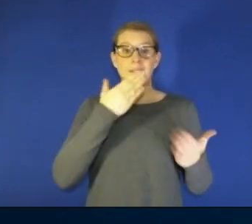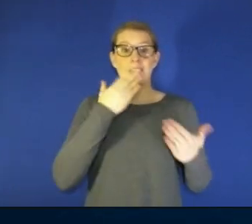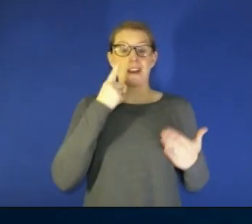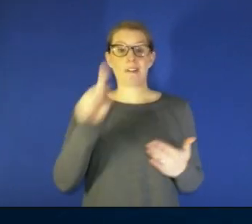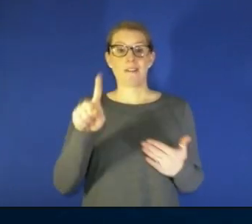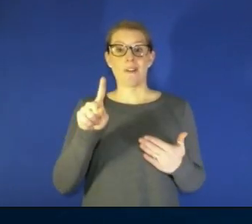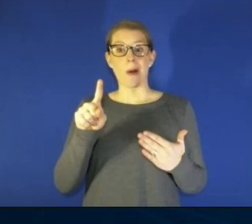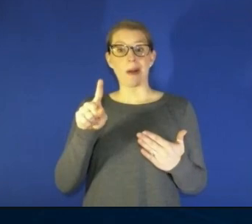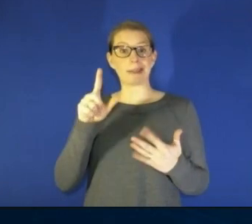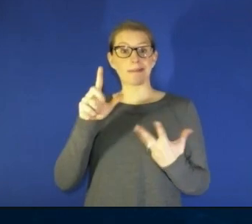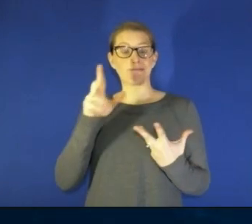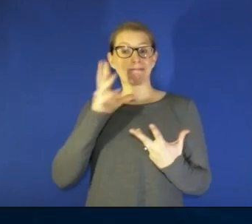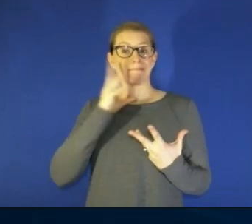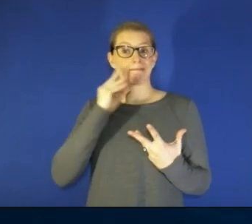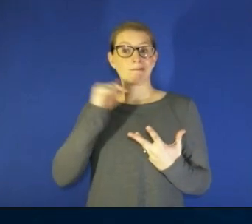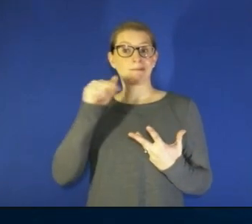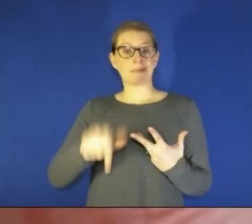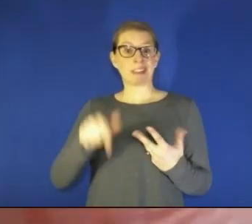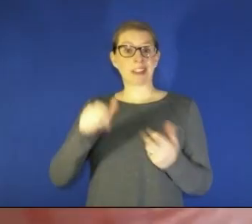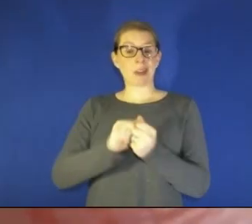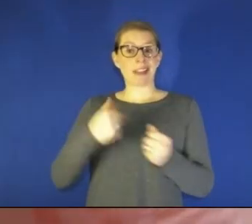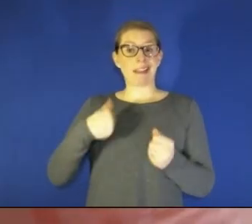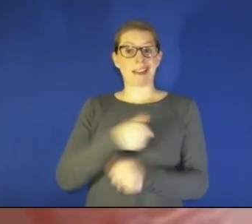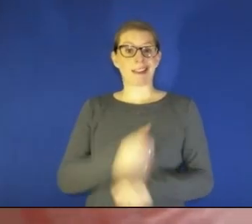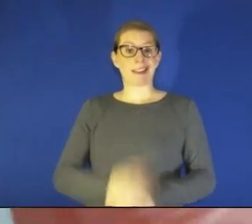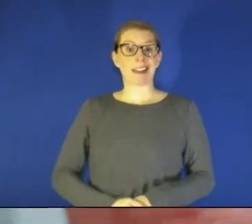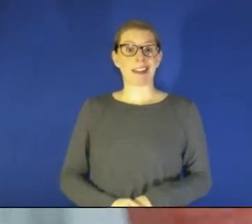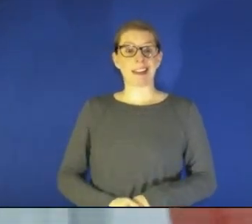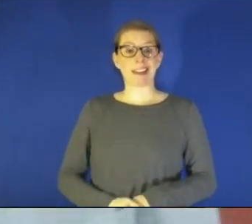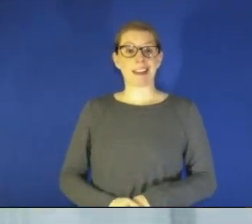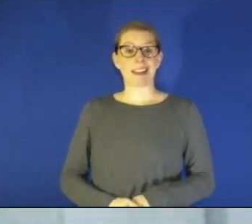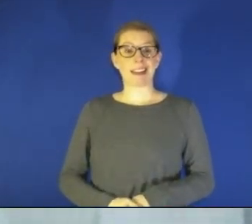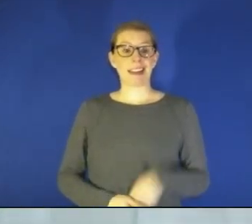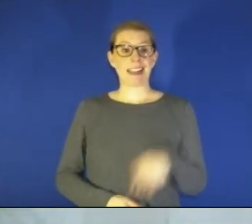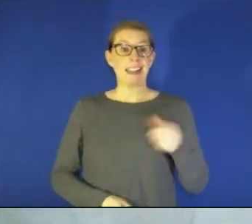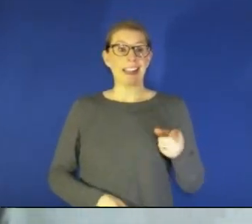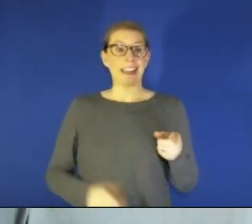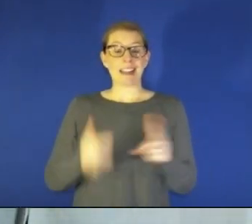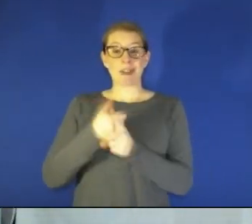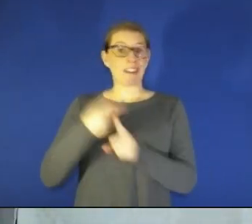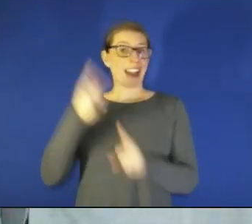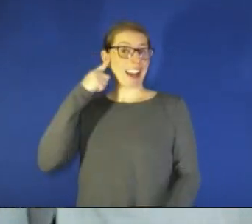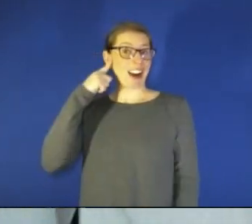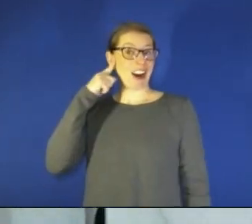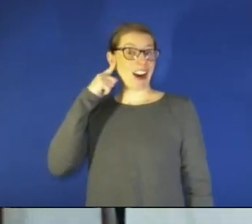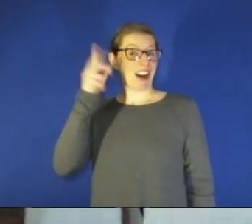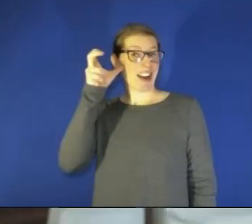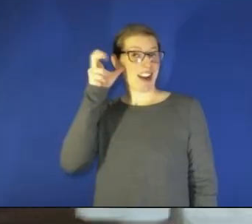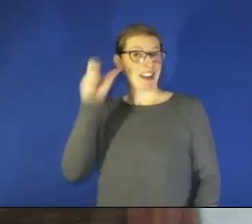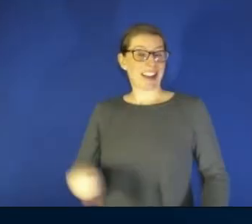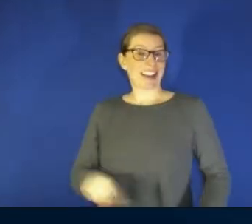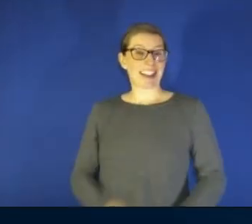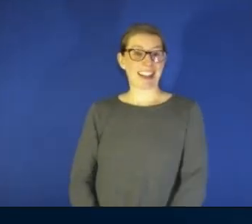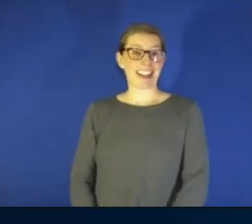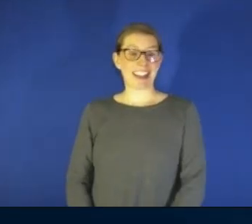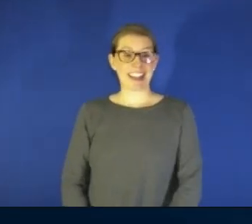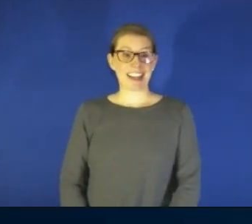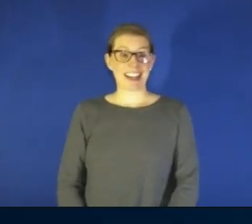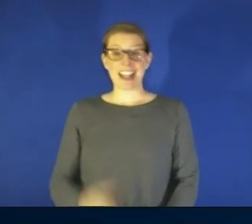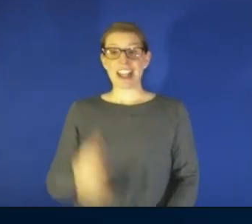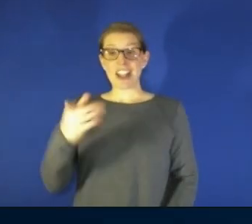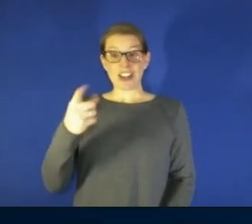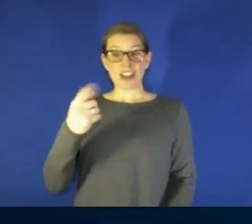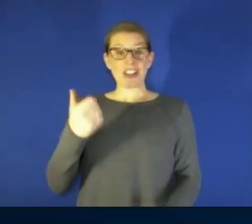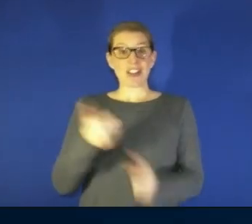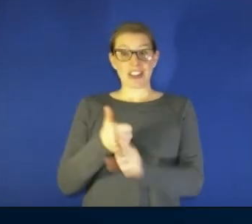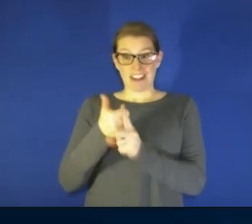us. Oh, well, Delane, you just did. He has an earpiece in too. Oh, good. And this has been. You have some fans. Yes, he heard it.